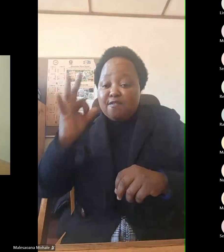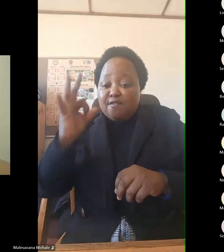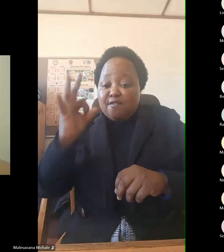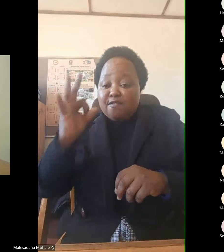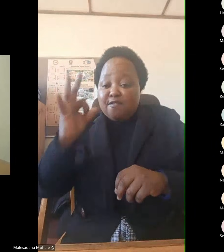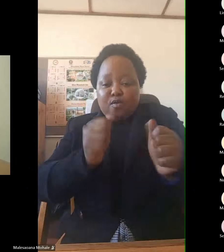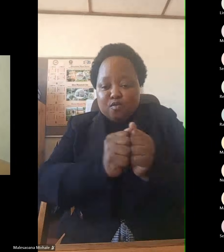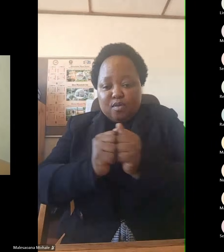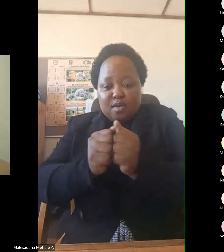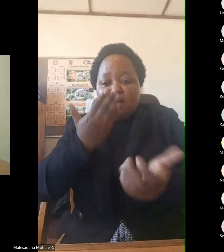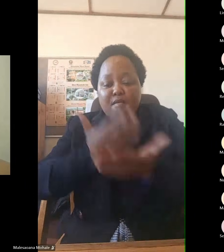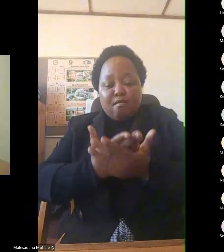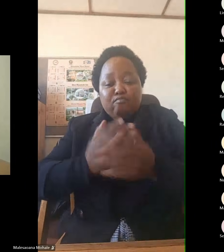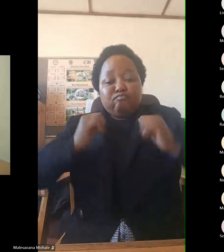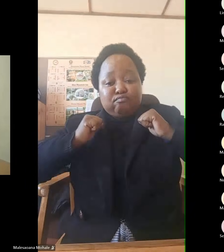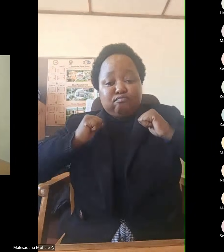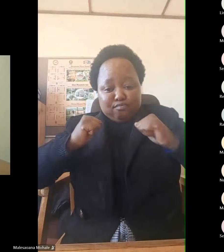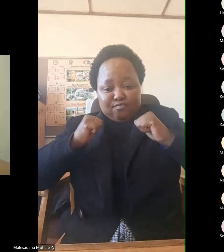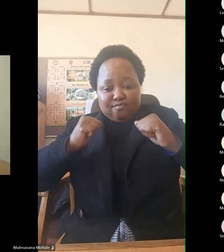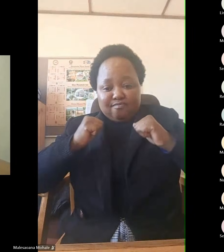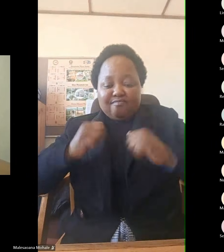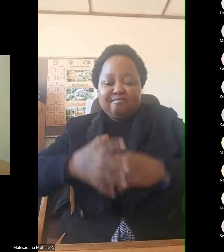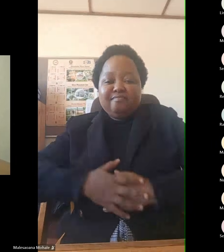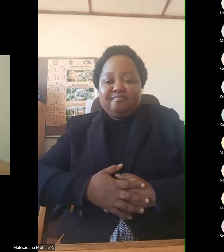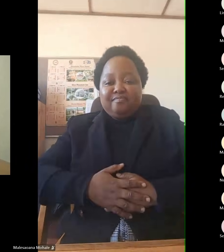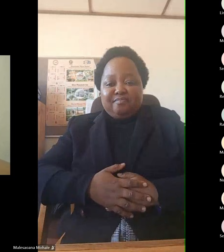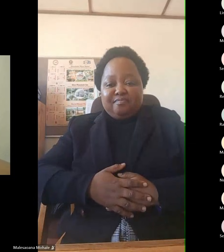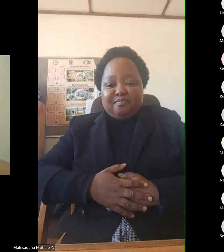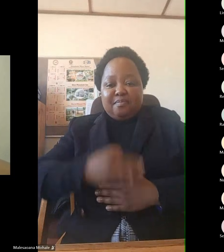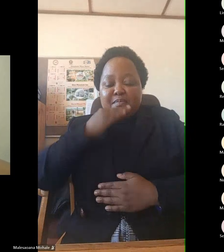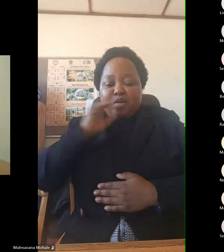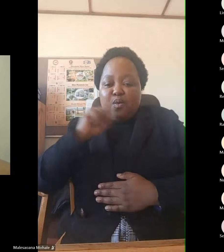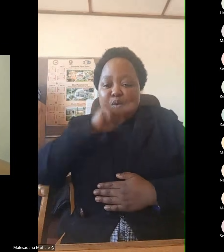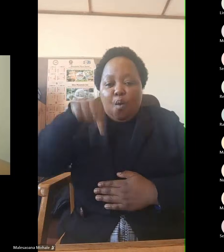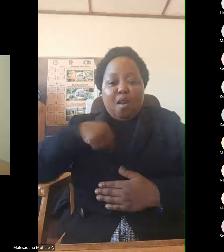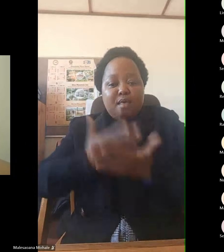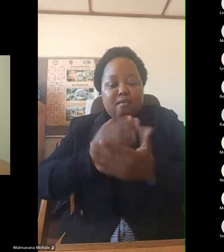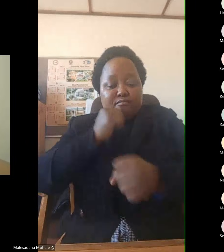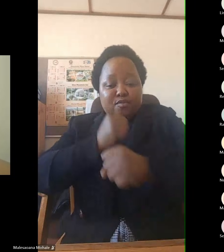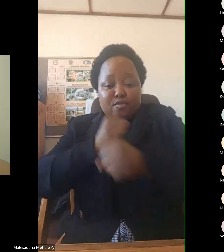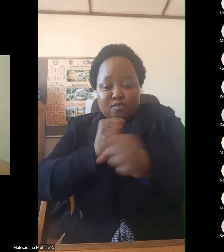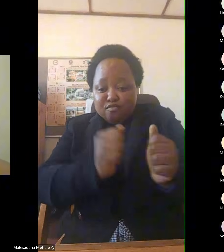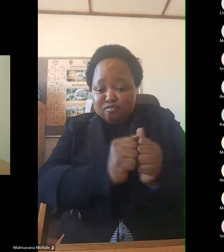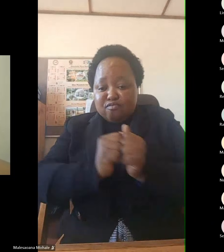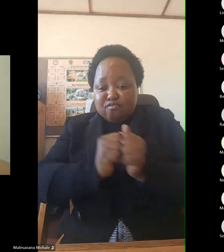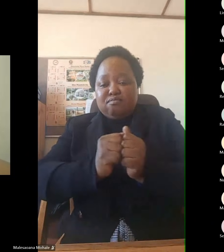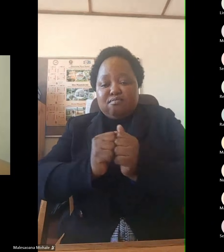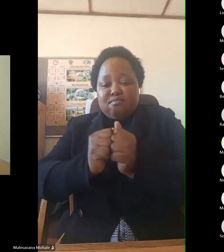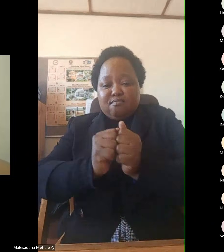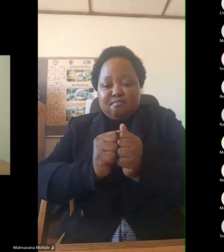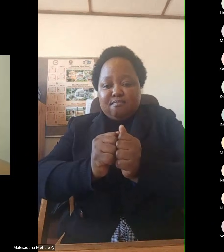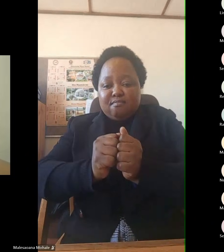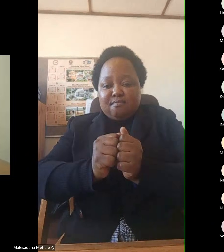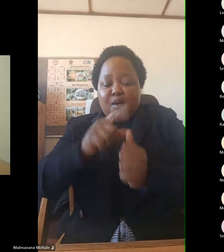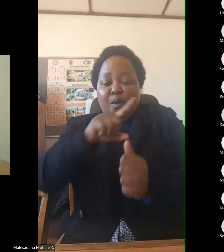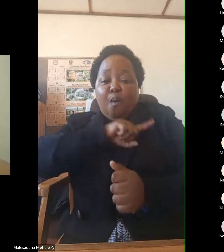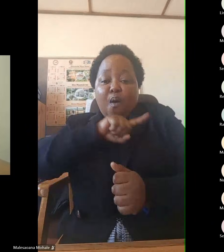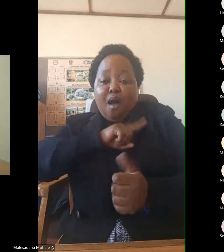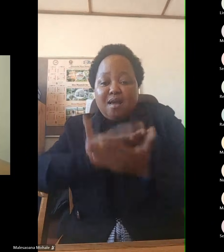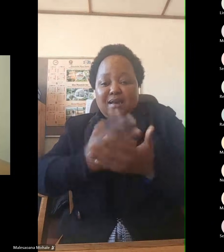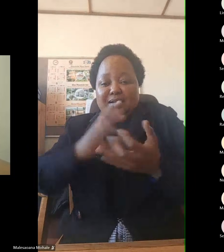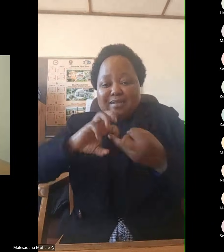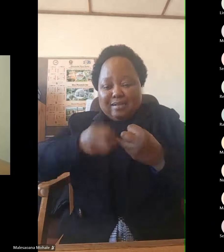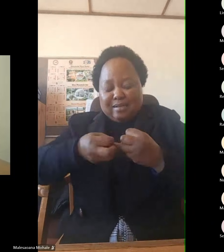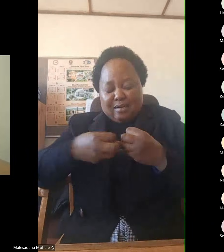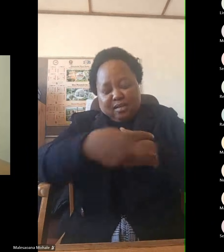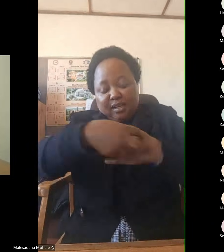we are all required to put hands on deck for us to address meaningfully